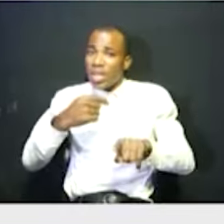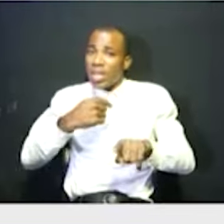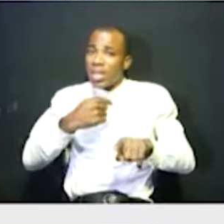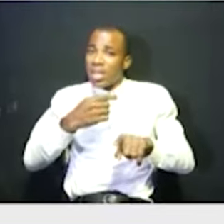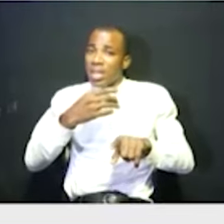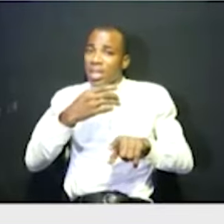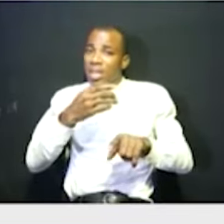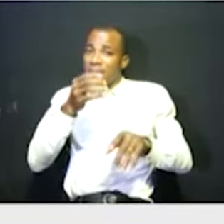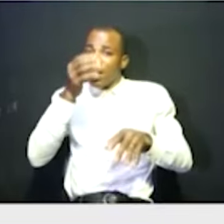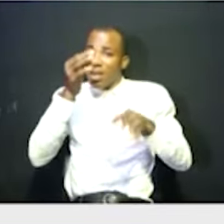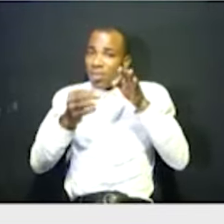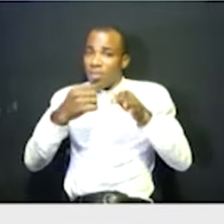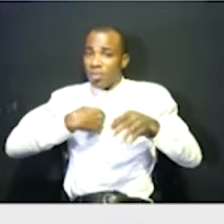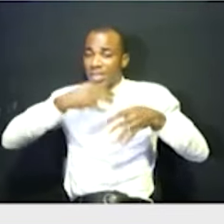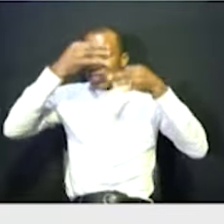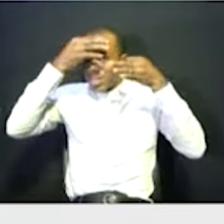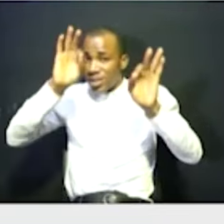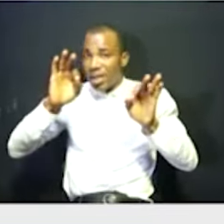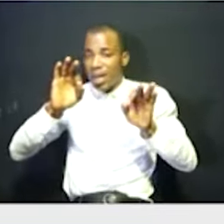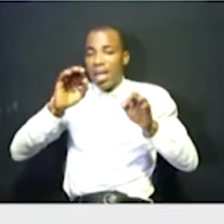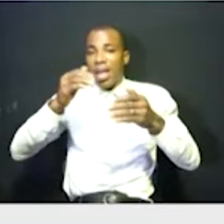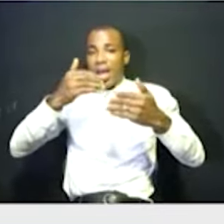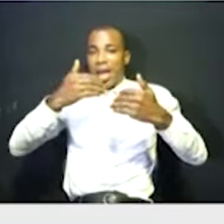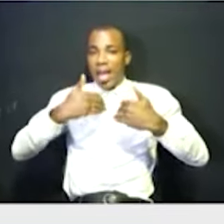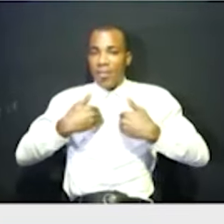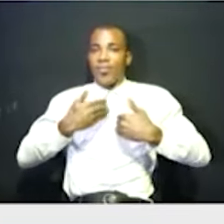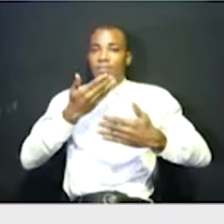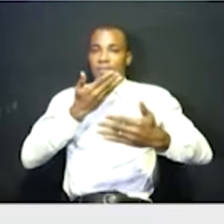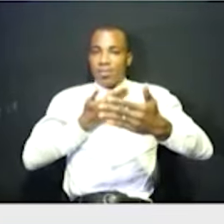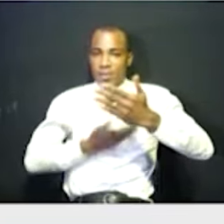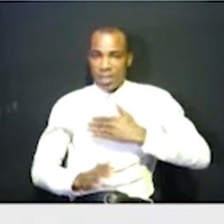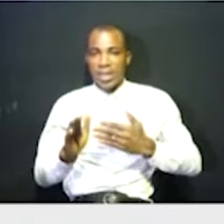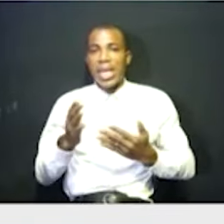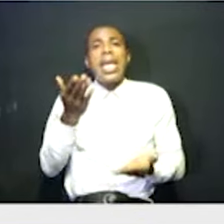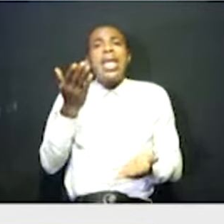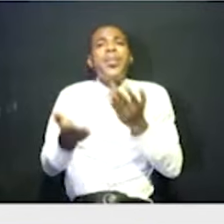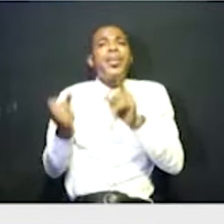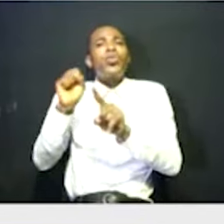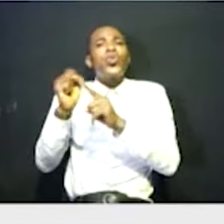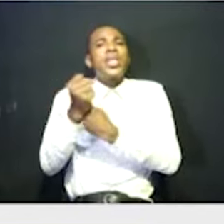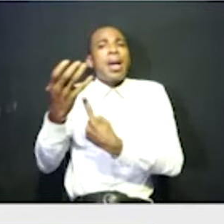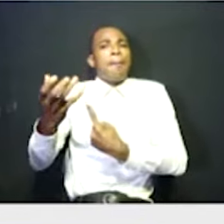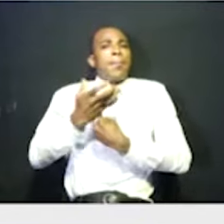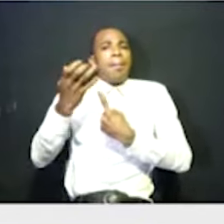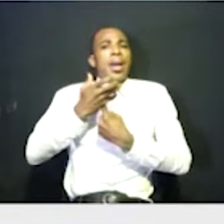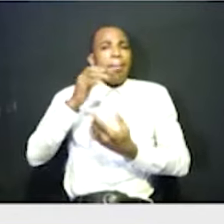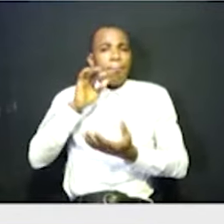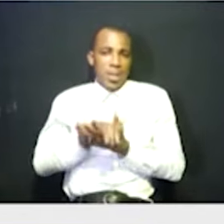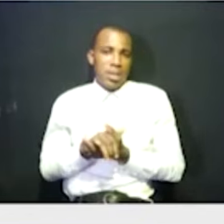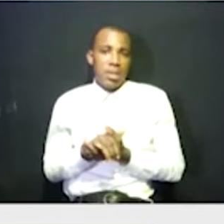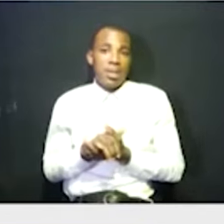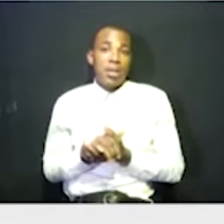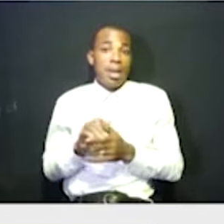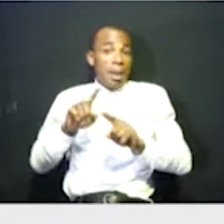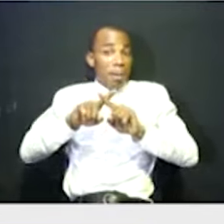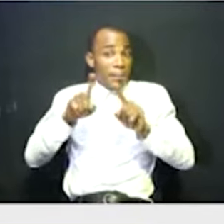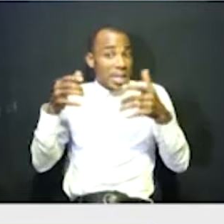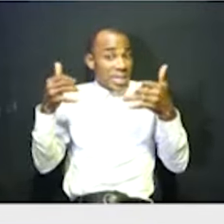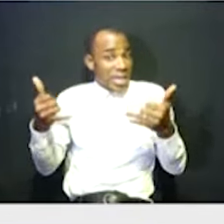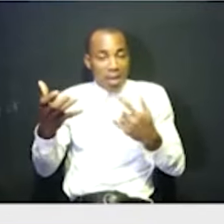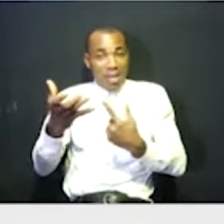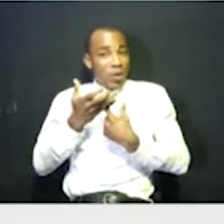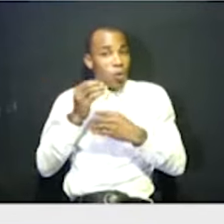child, I may be forced by society to marry, but until then, I shall not be